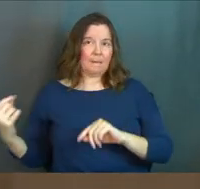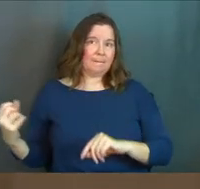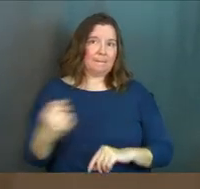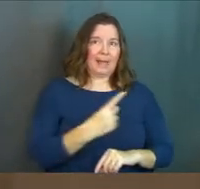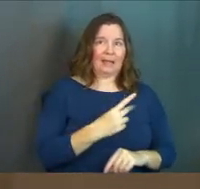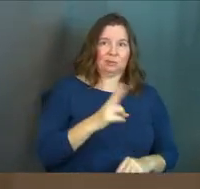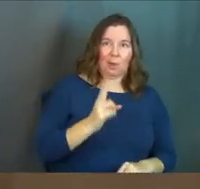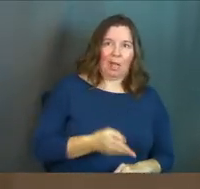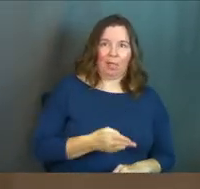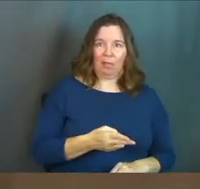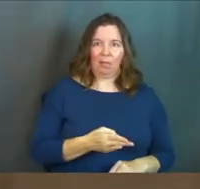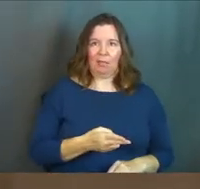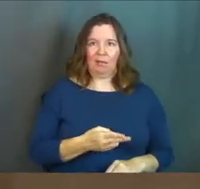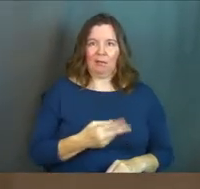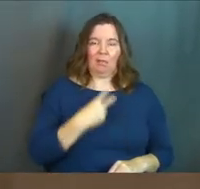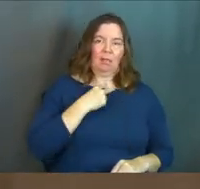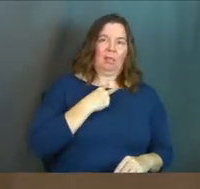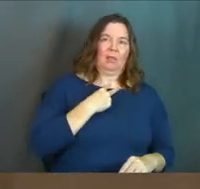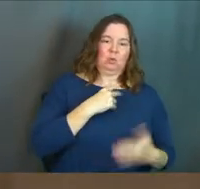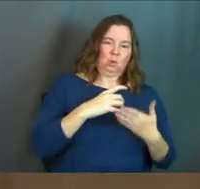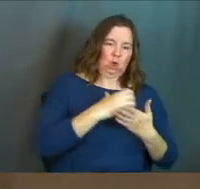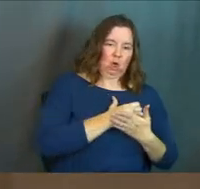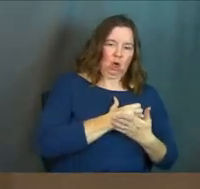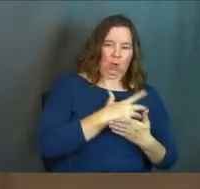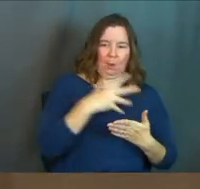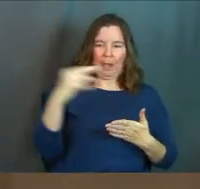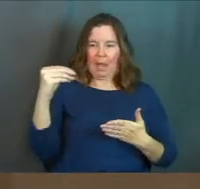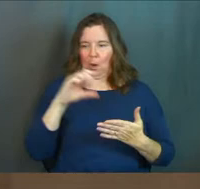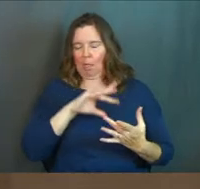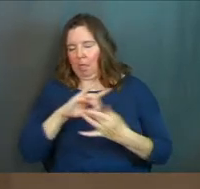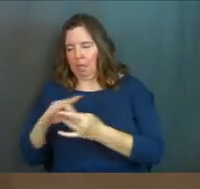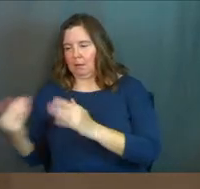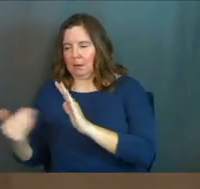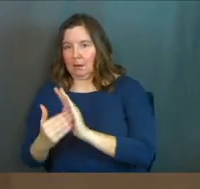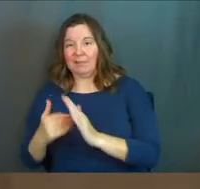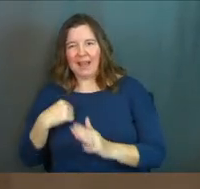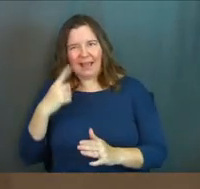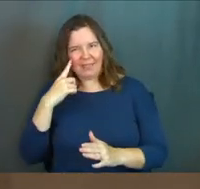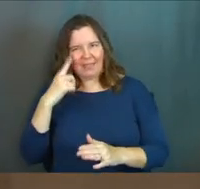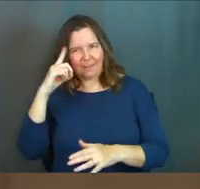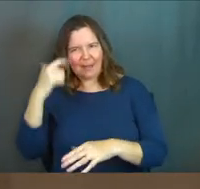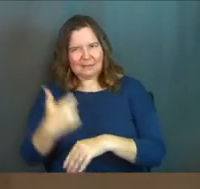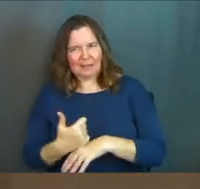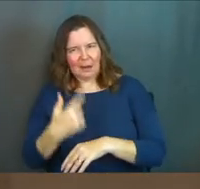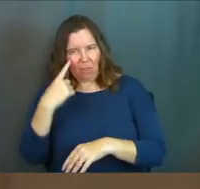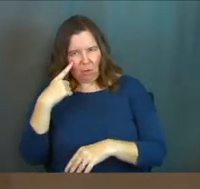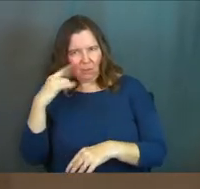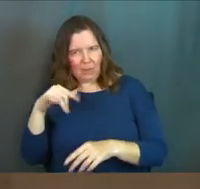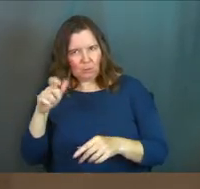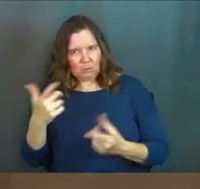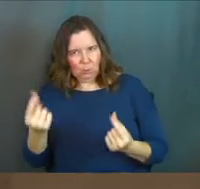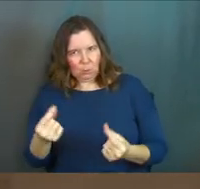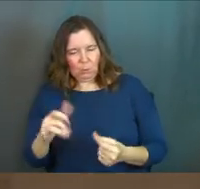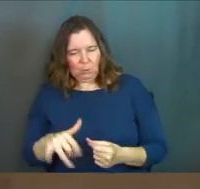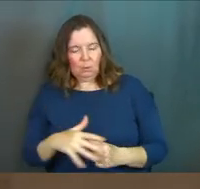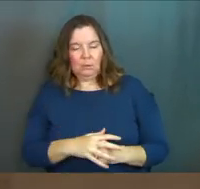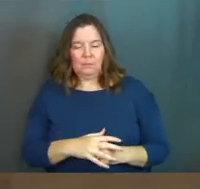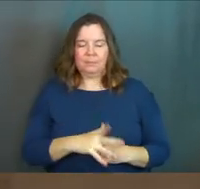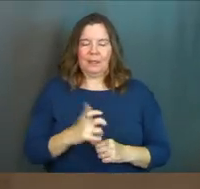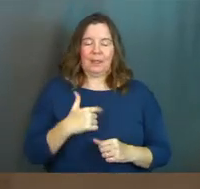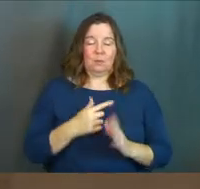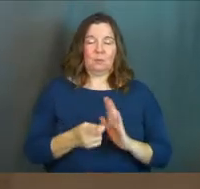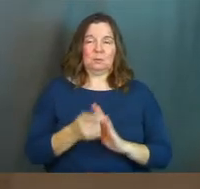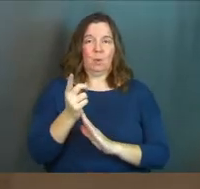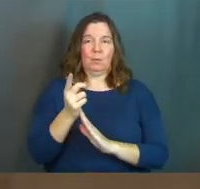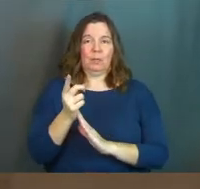hell. Back to hell you go, Benny. Now earn your way back out. You know, I had that mind state of it. And